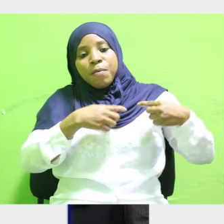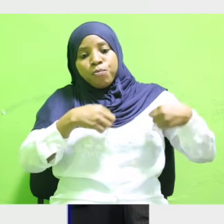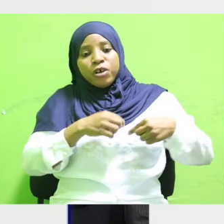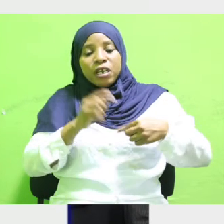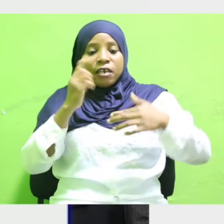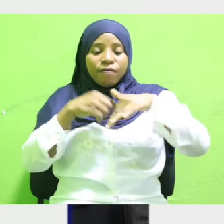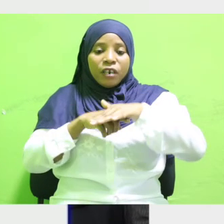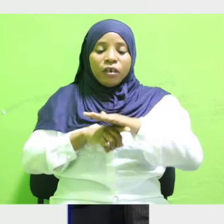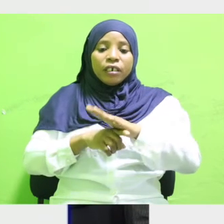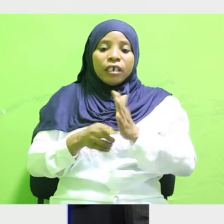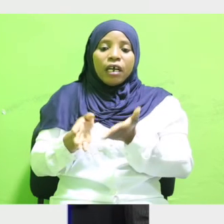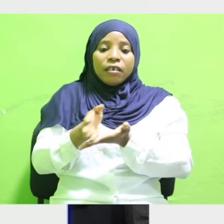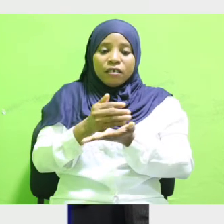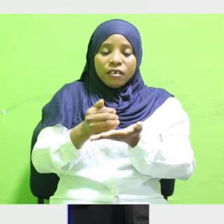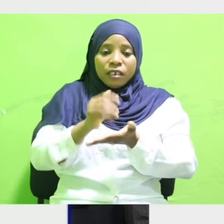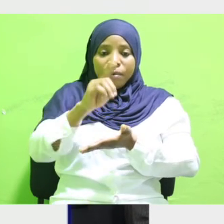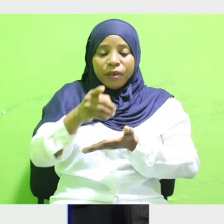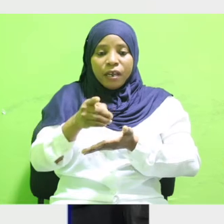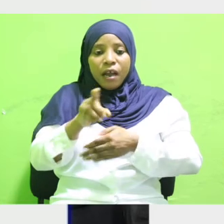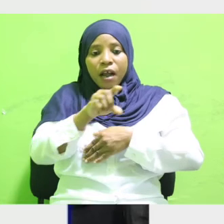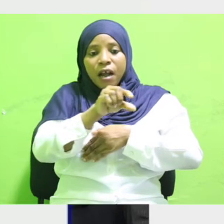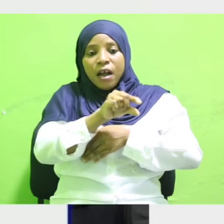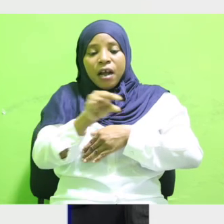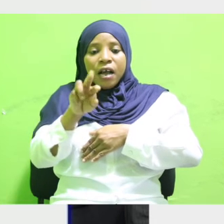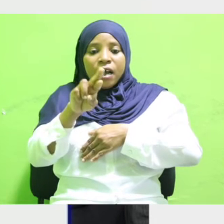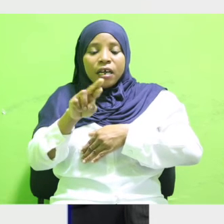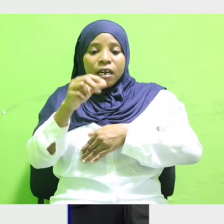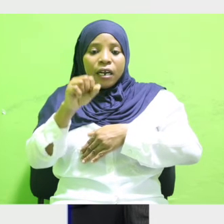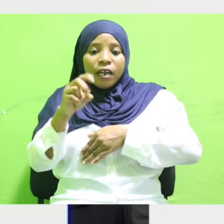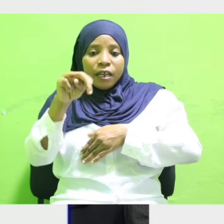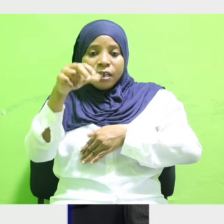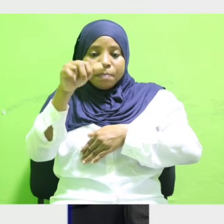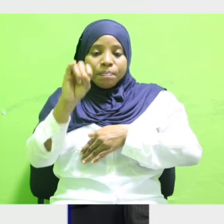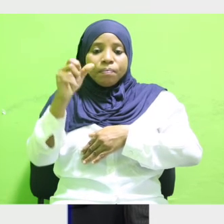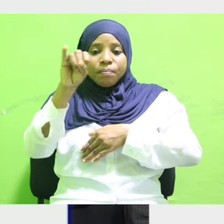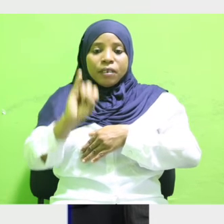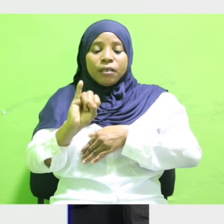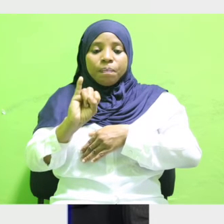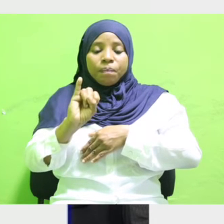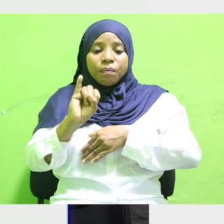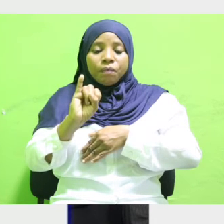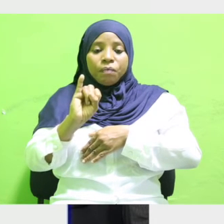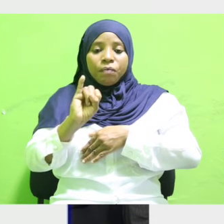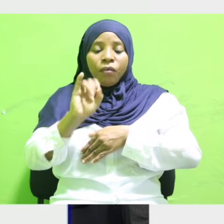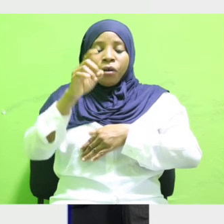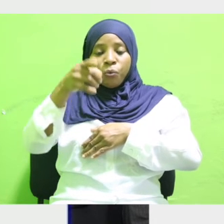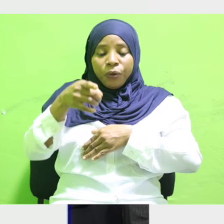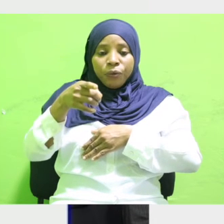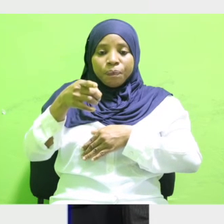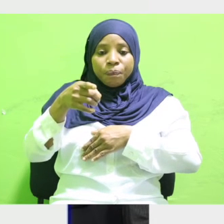by the ribs, in such a way that the bones or the skeleton